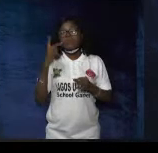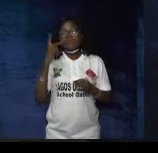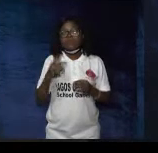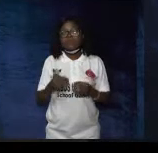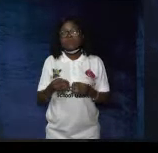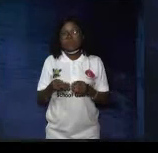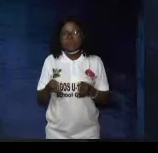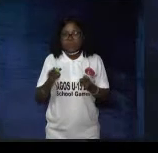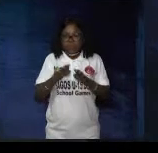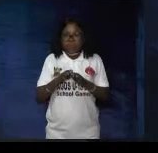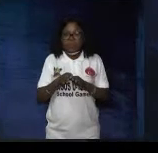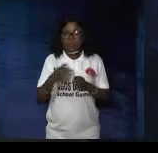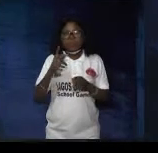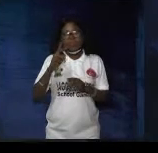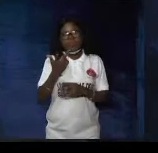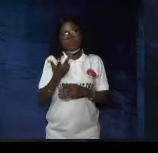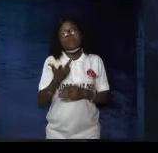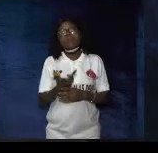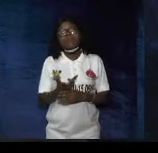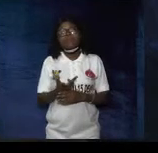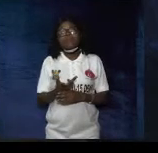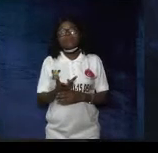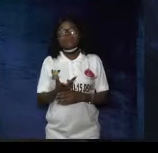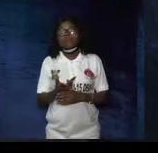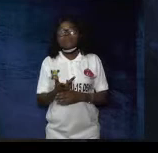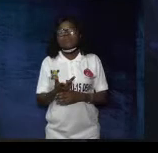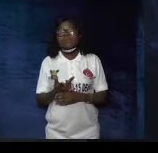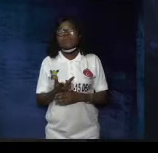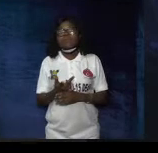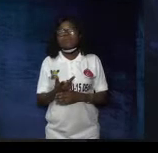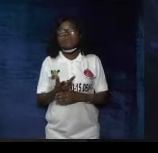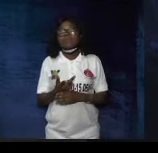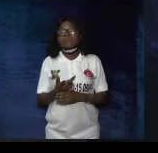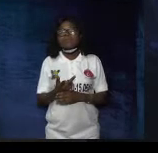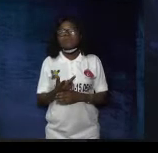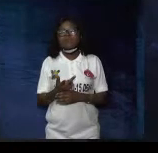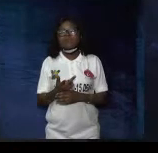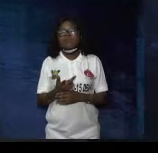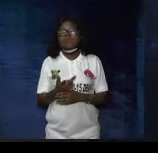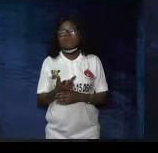So it's not the line of symmetry. If I fold along the third angle,